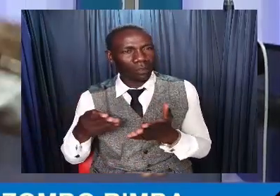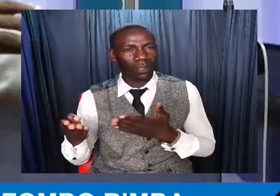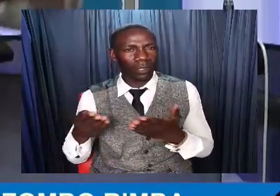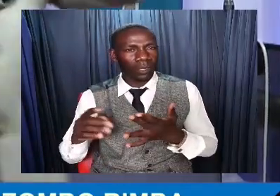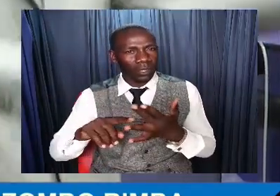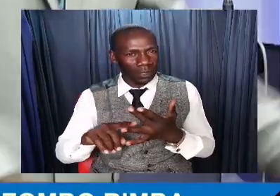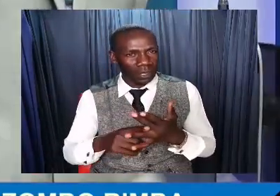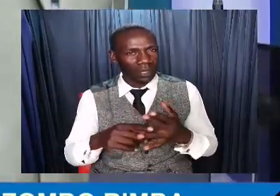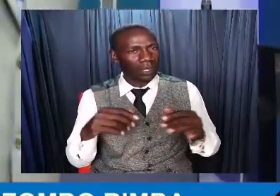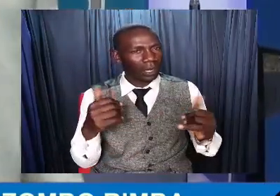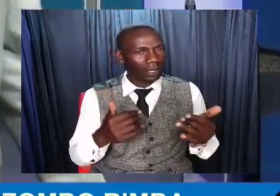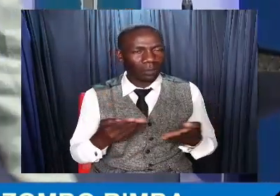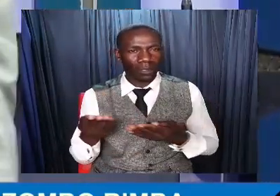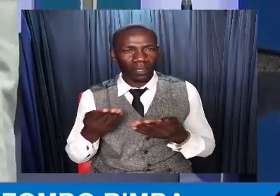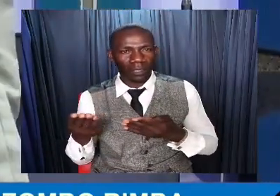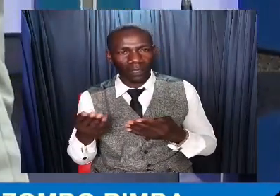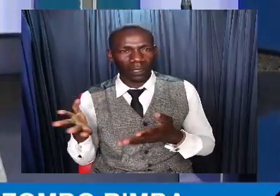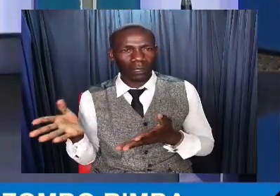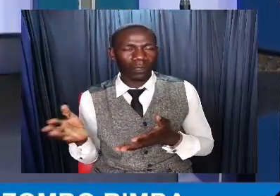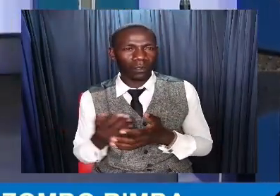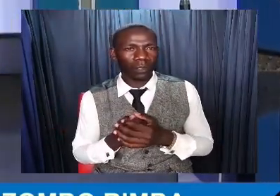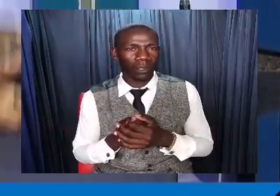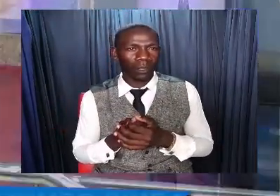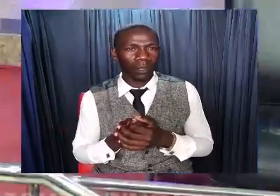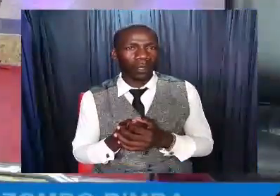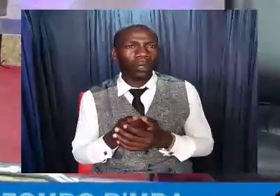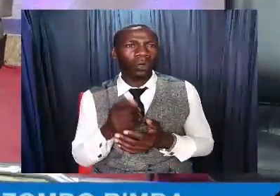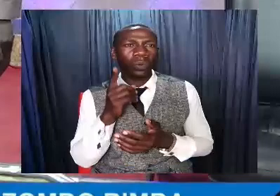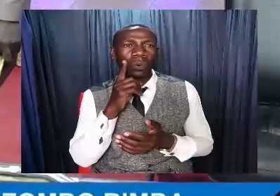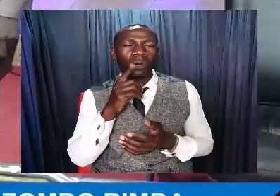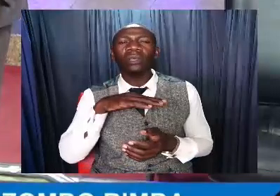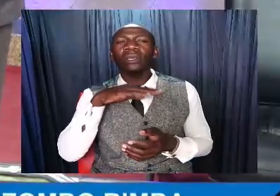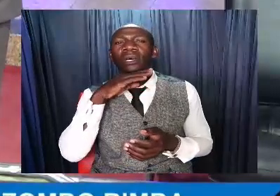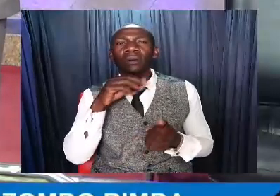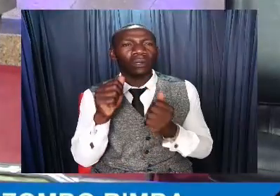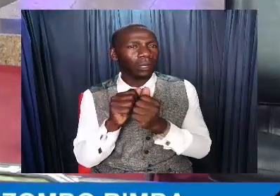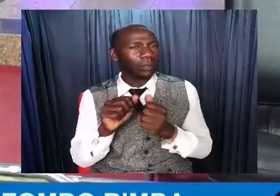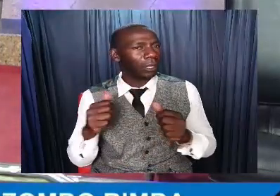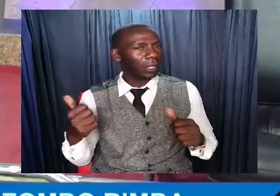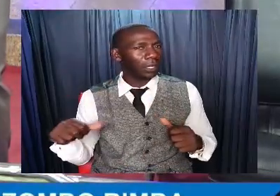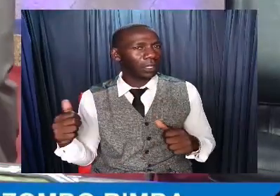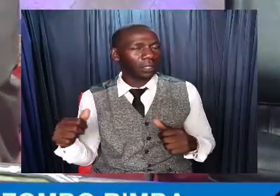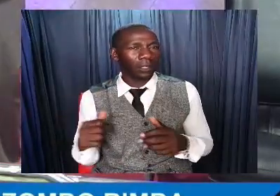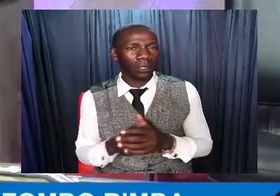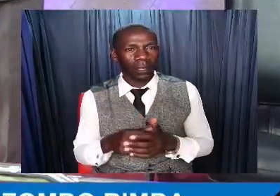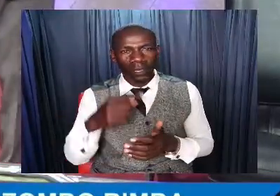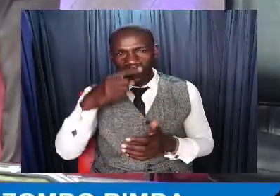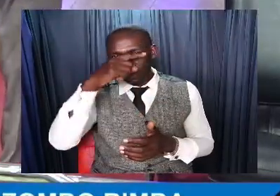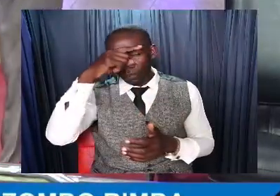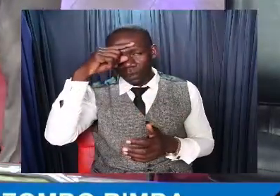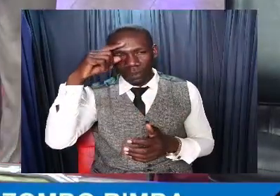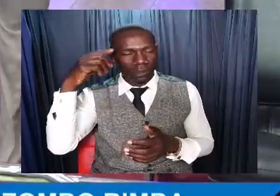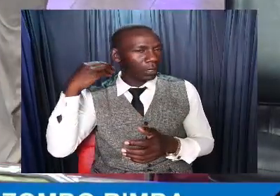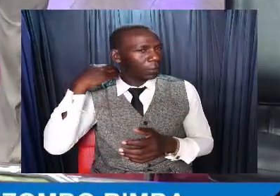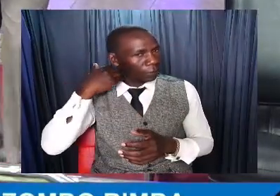no. Kwanza nyingine hii hapana. You start another no this one here. Mwisho unakufa bila chochote. Later on you die without anything. Maana ulikataa mkono wa